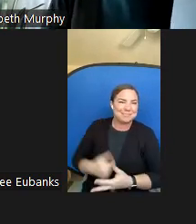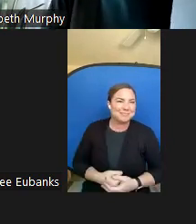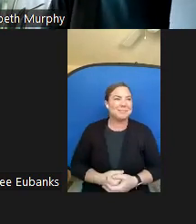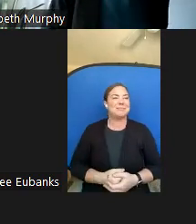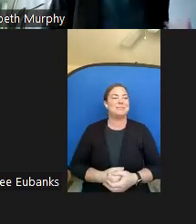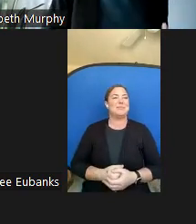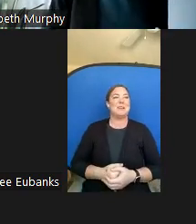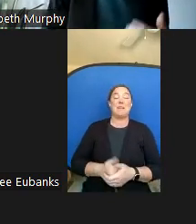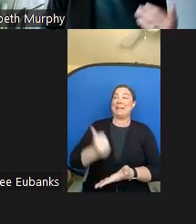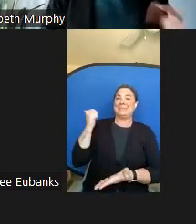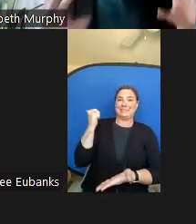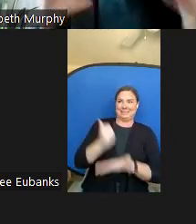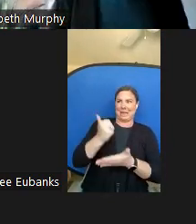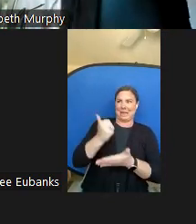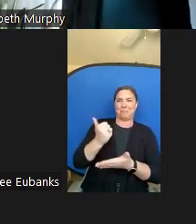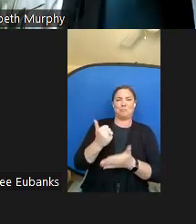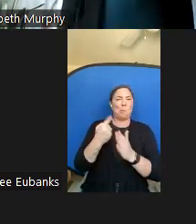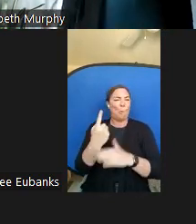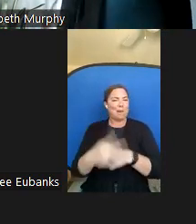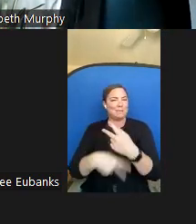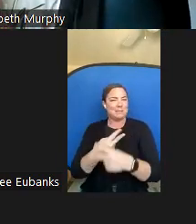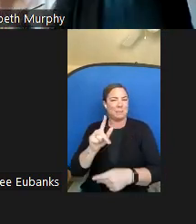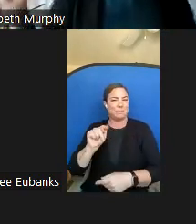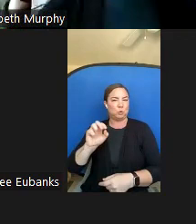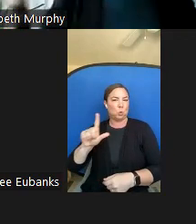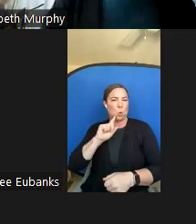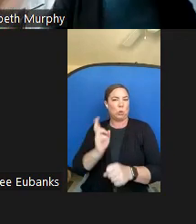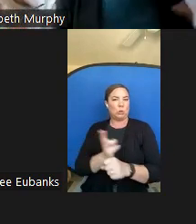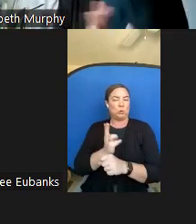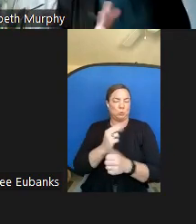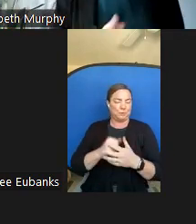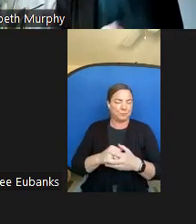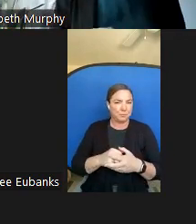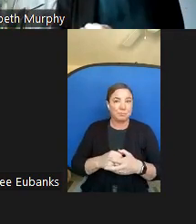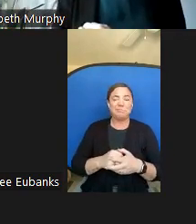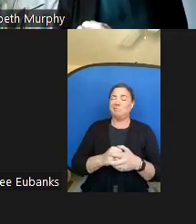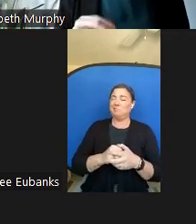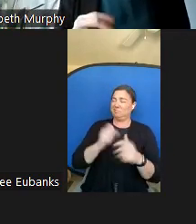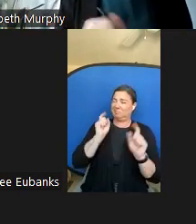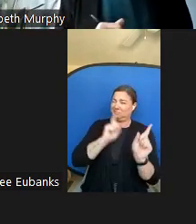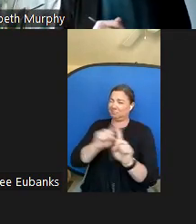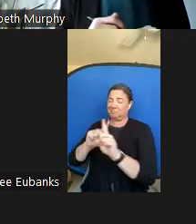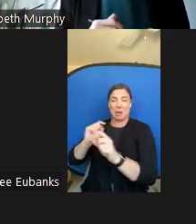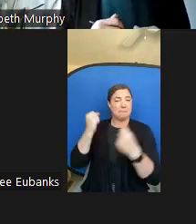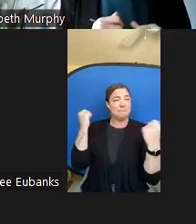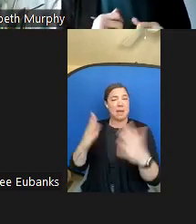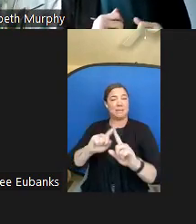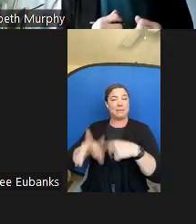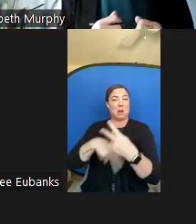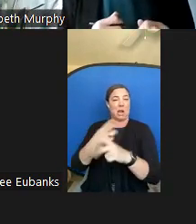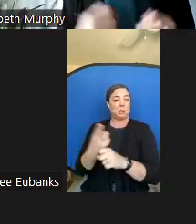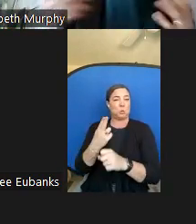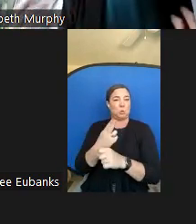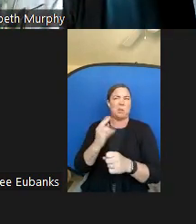Stamps are just one type of tool used in these workshops, though, and the full collection of tools found in the workshops provide different